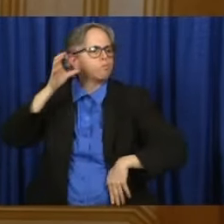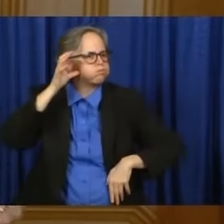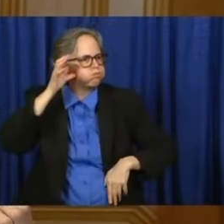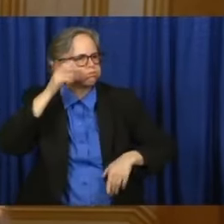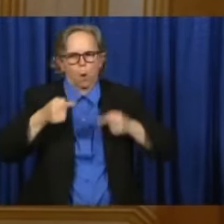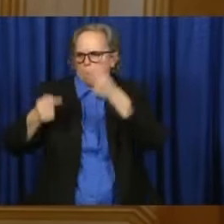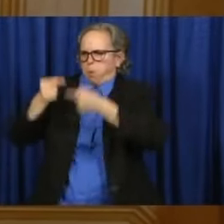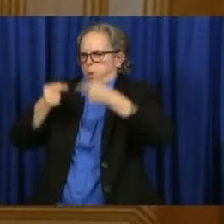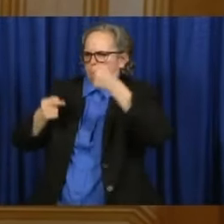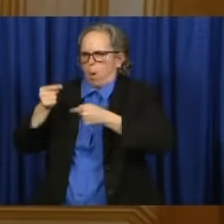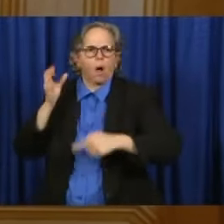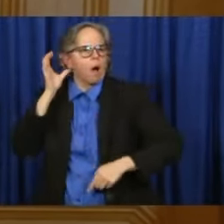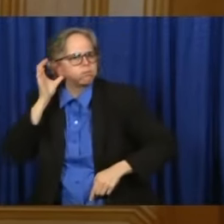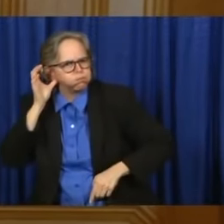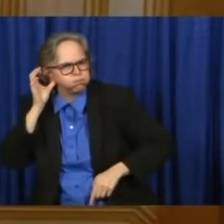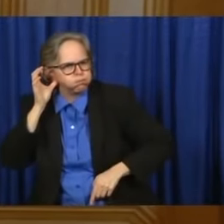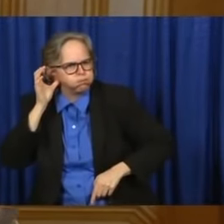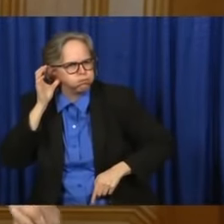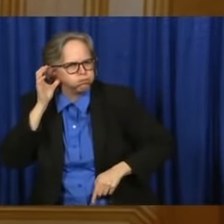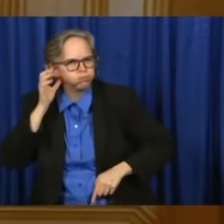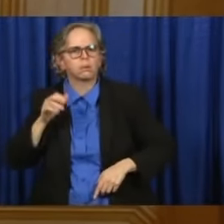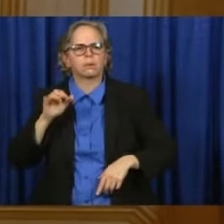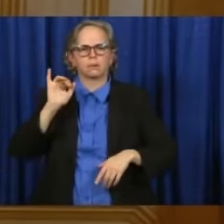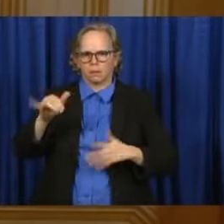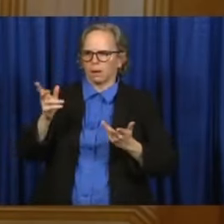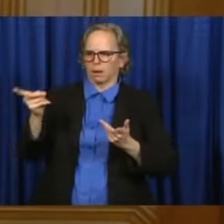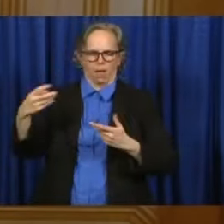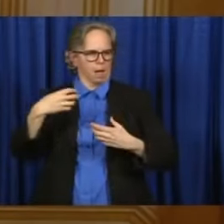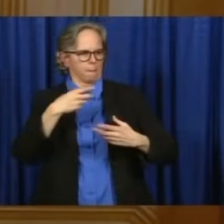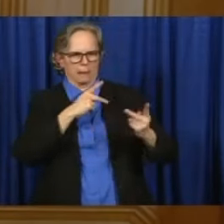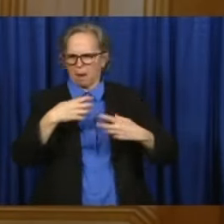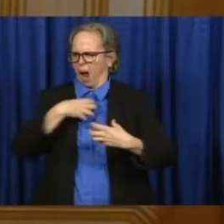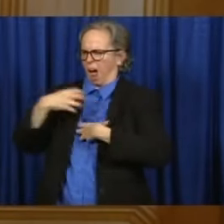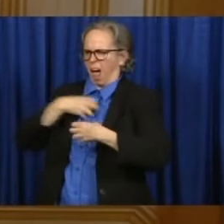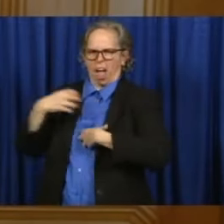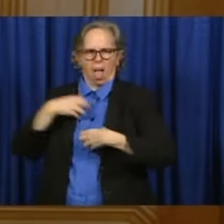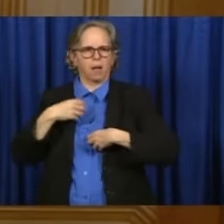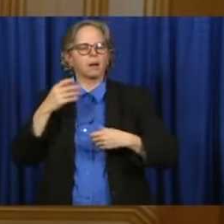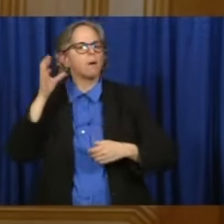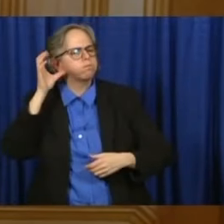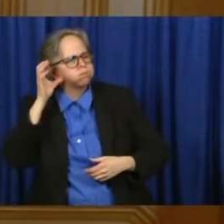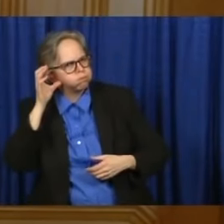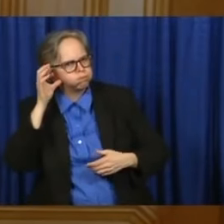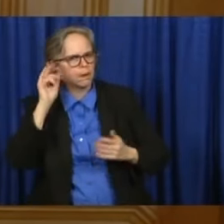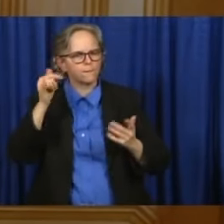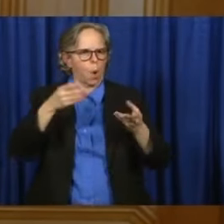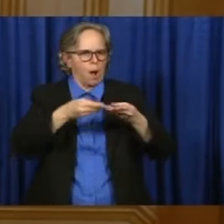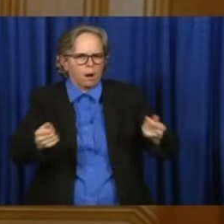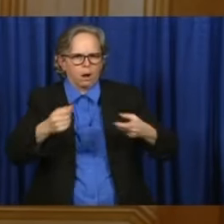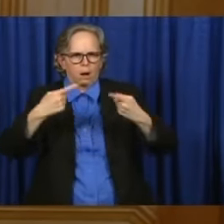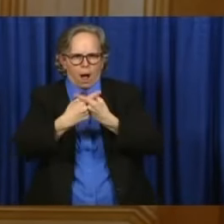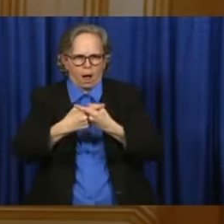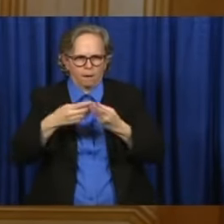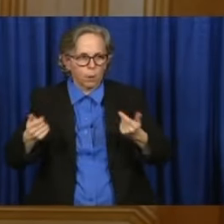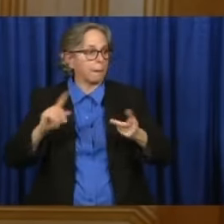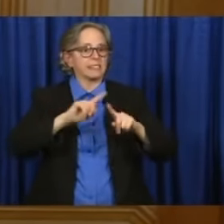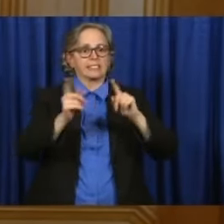another business and one county treats it one way, another county treats it another, we have created a dispute